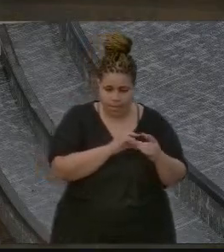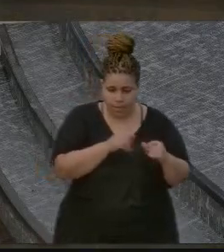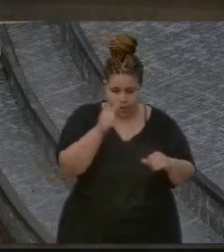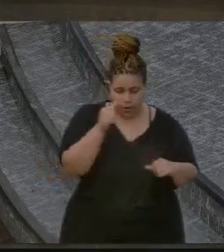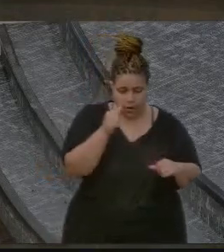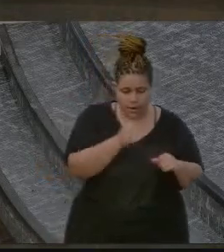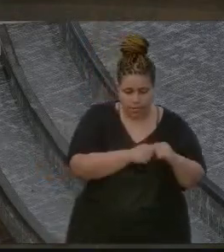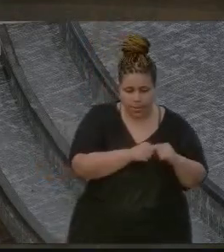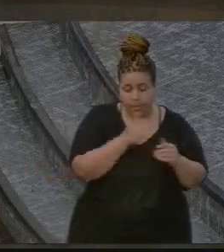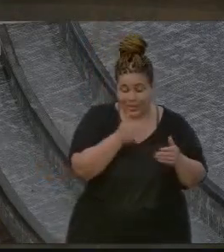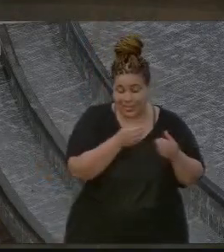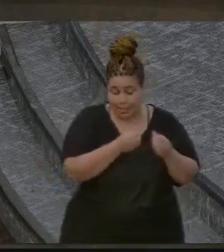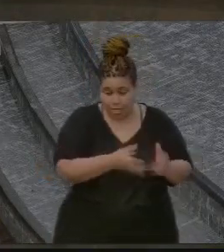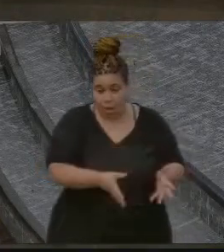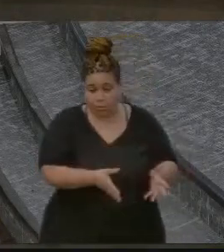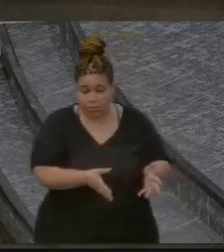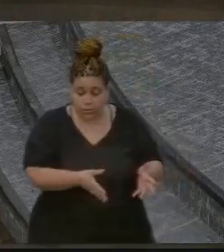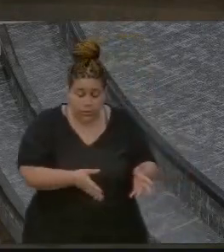and not be